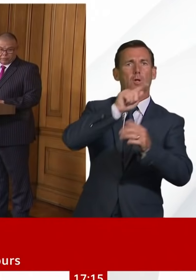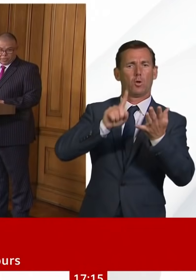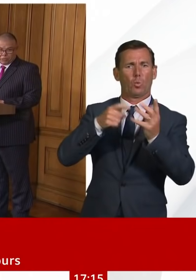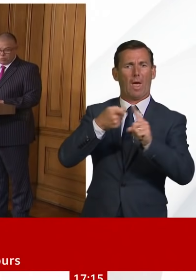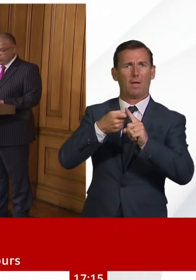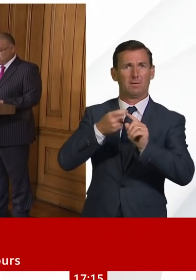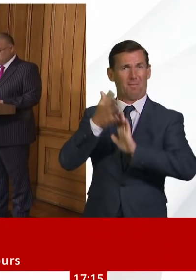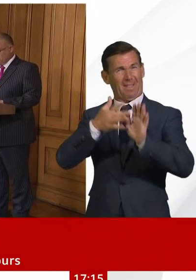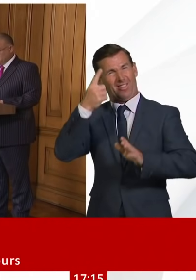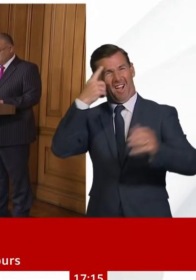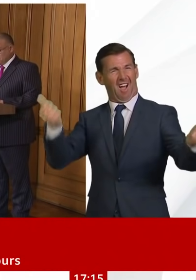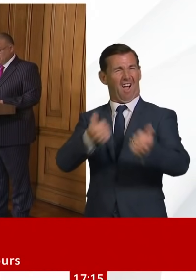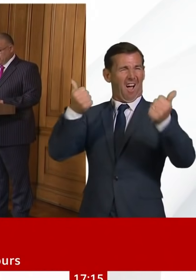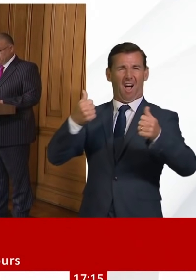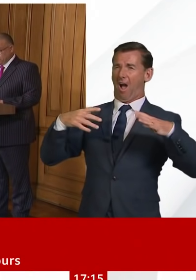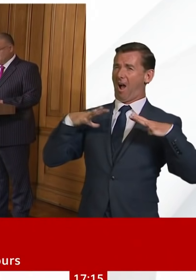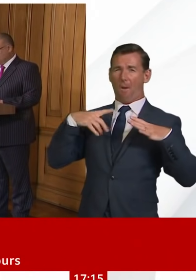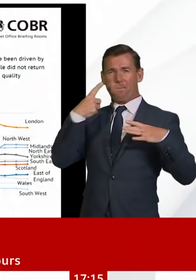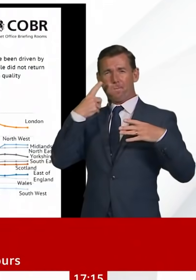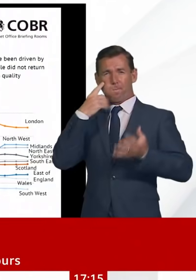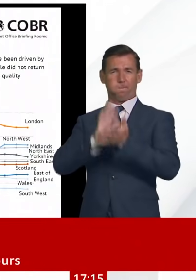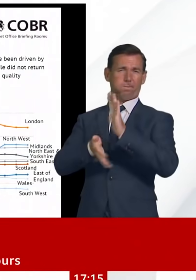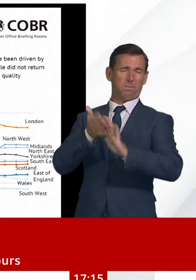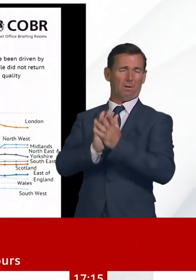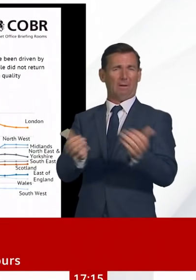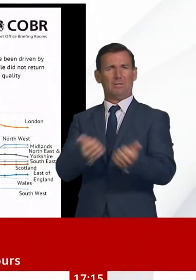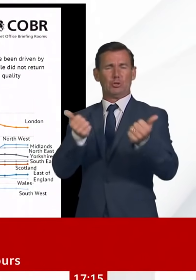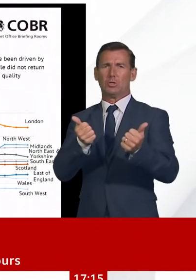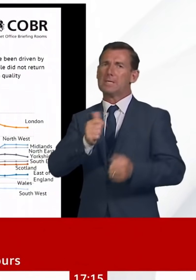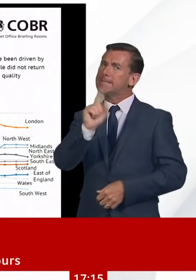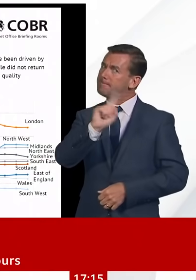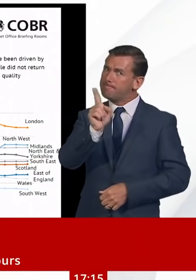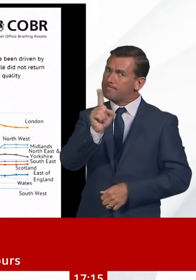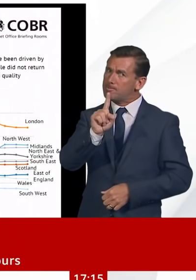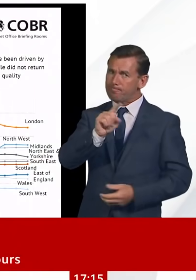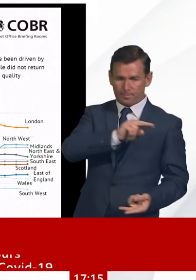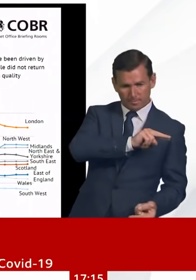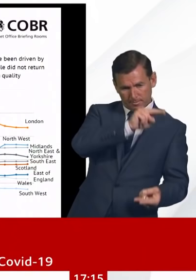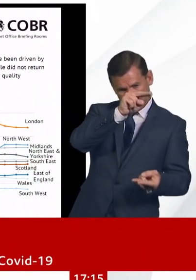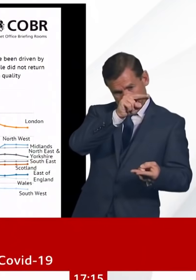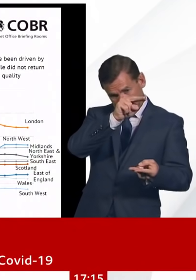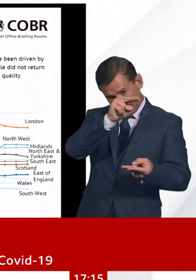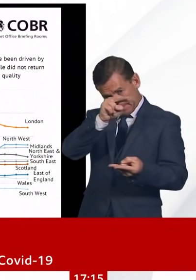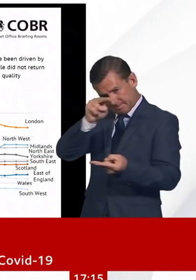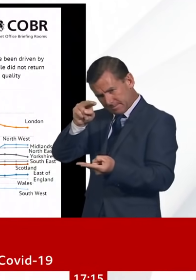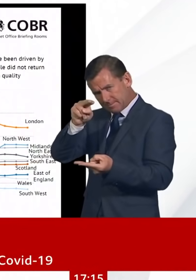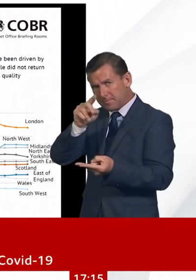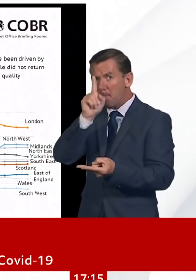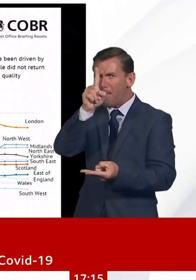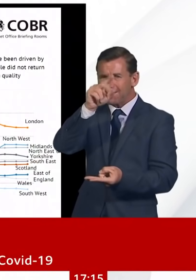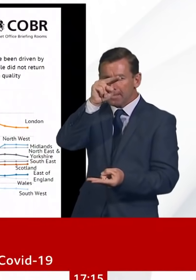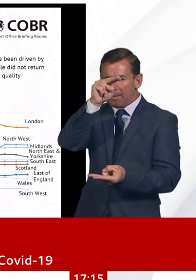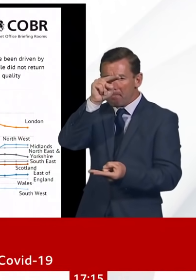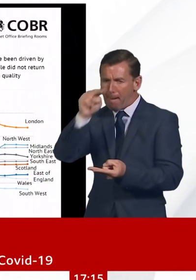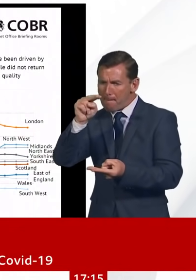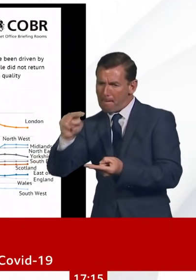out of danger at this point, and that the curve is flat, but not very clearly going down in